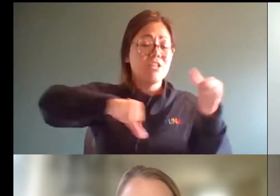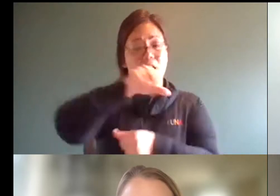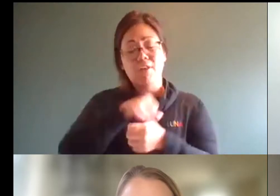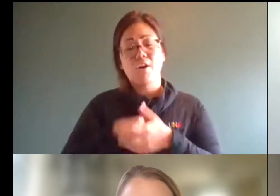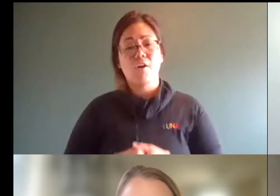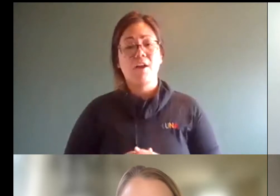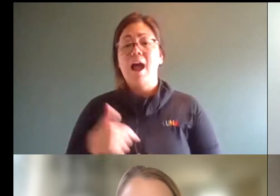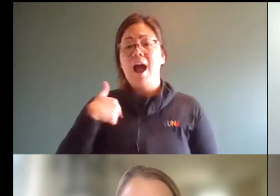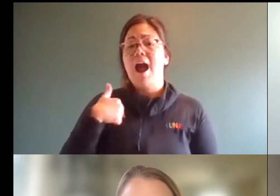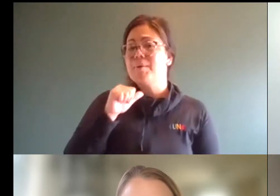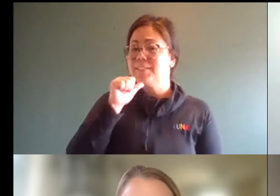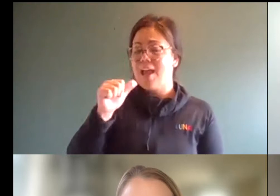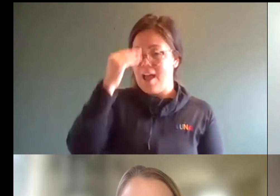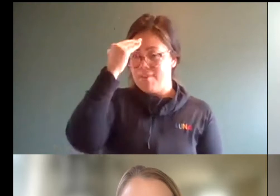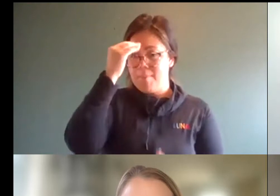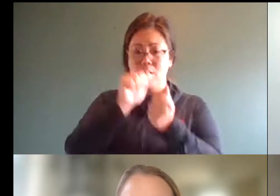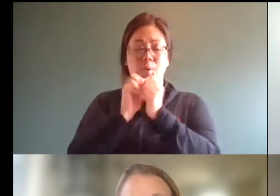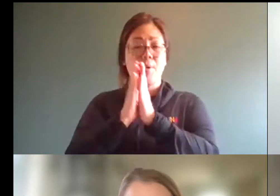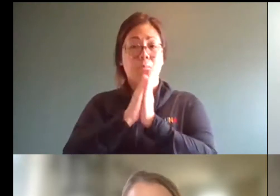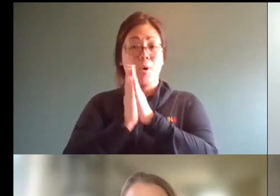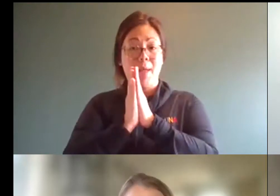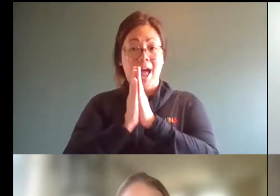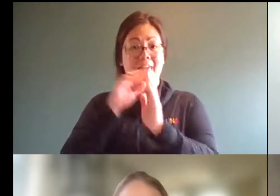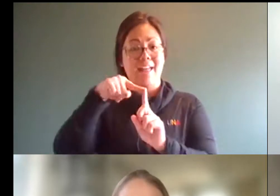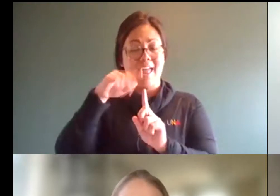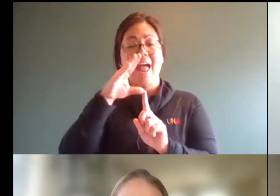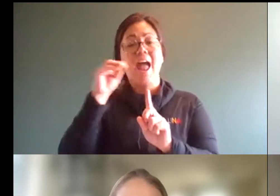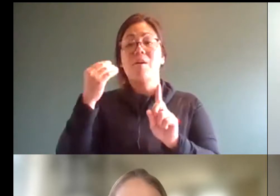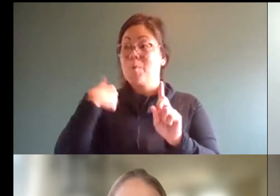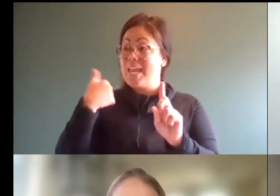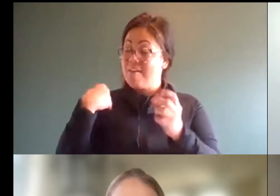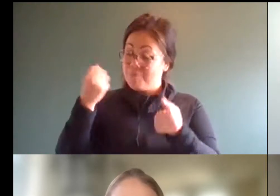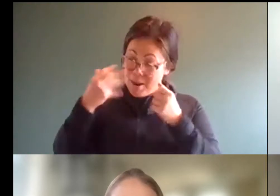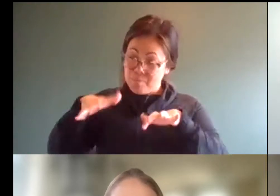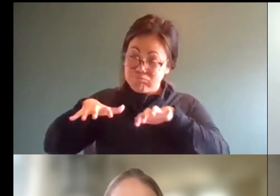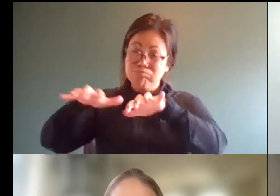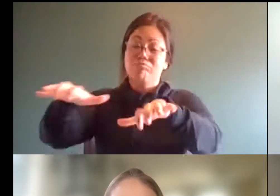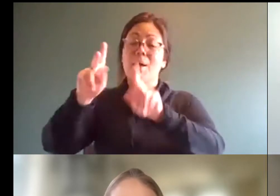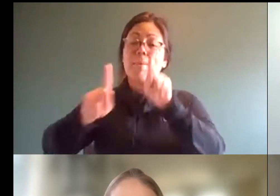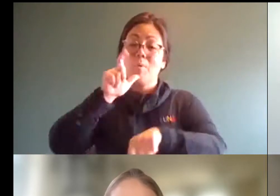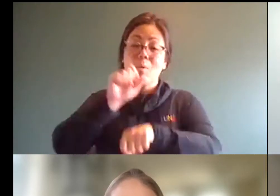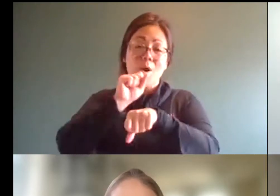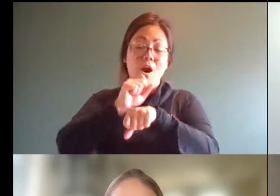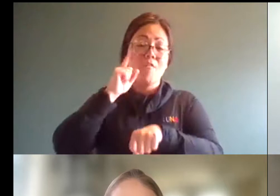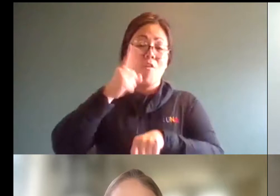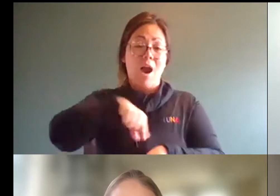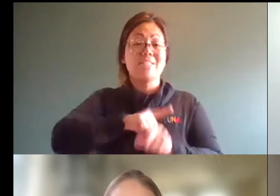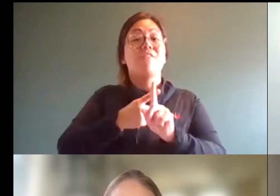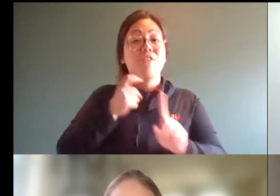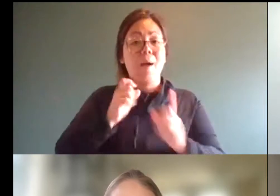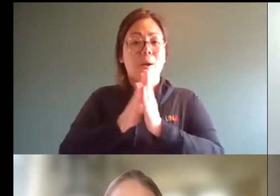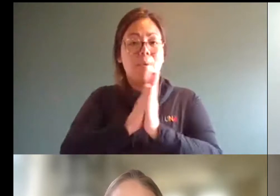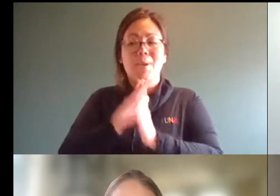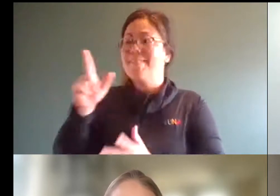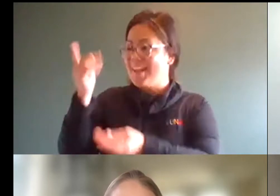I was not familiar with Burma as a country, and we have hundreds of Burmese folks that work for us. So they let me know